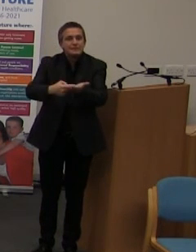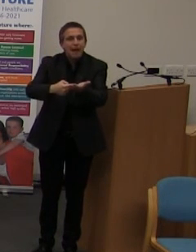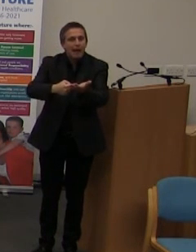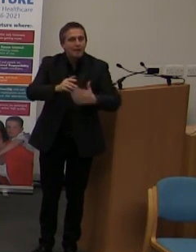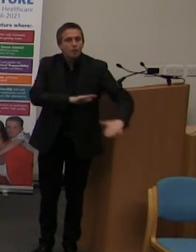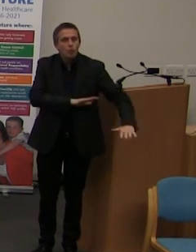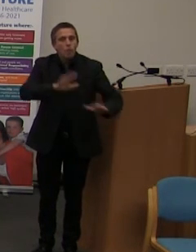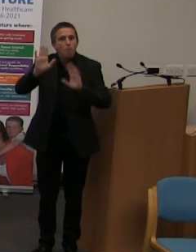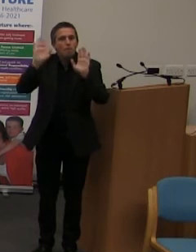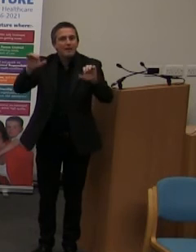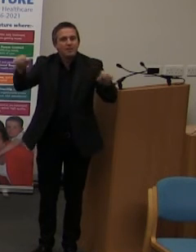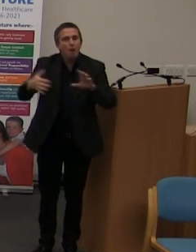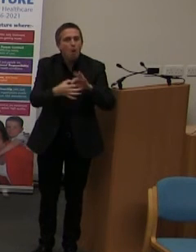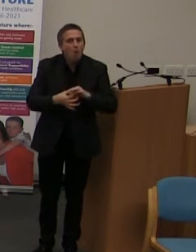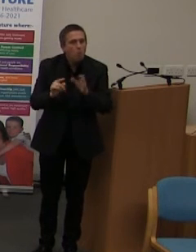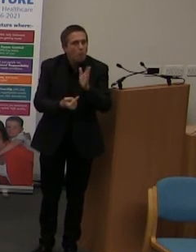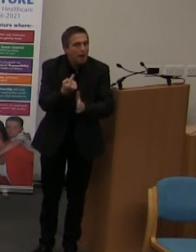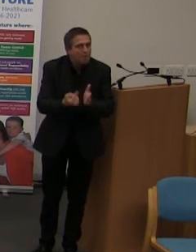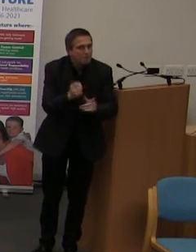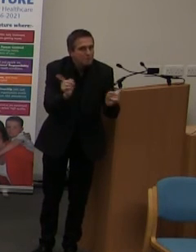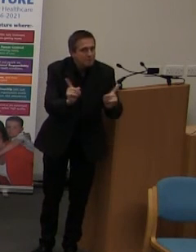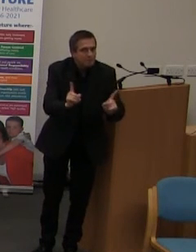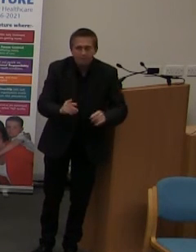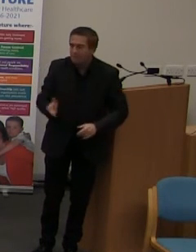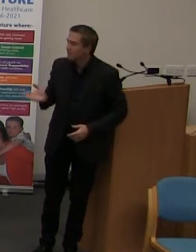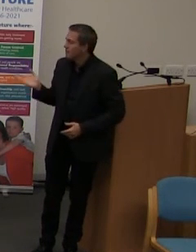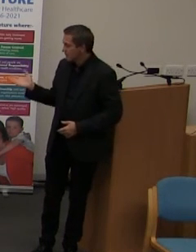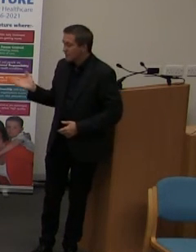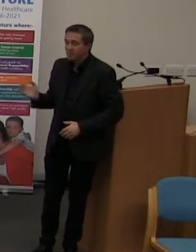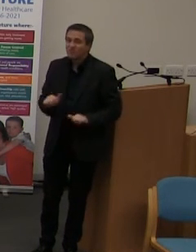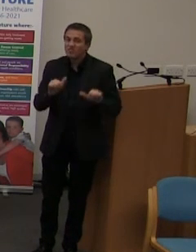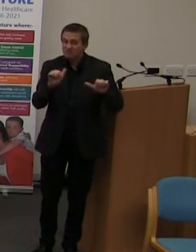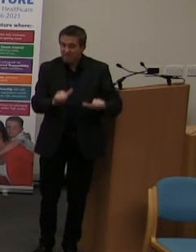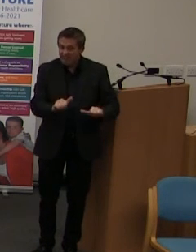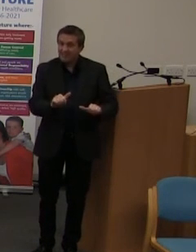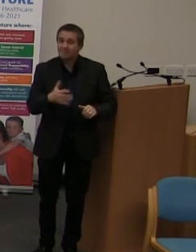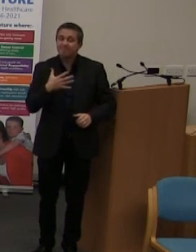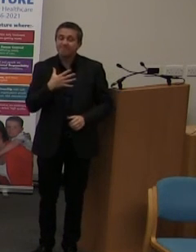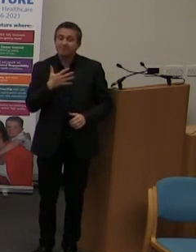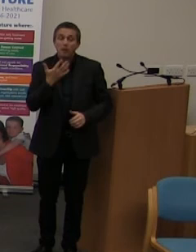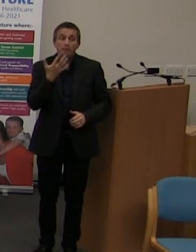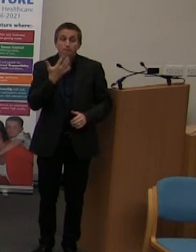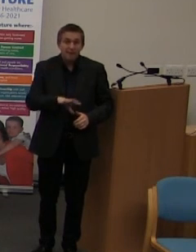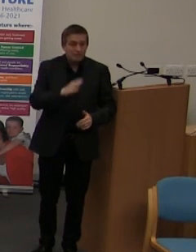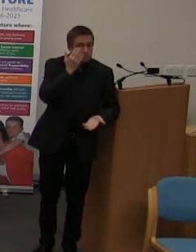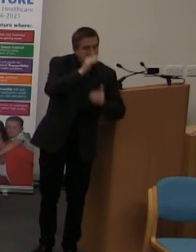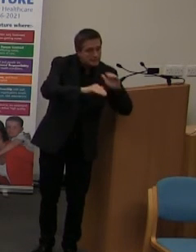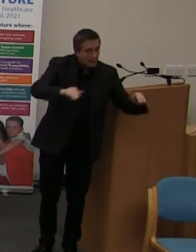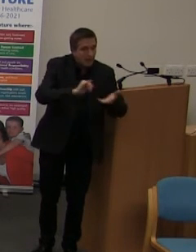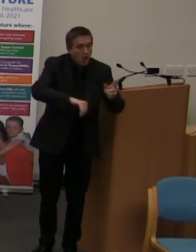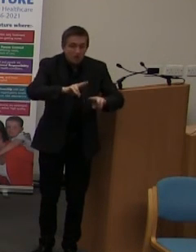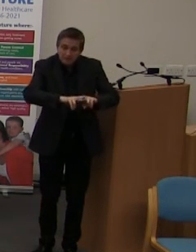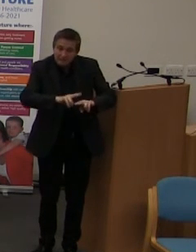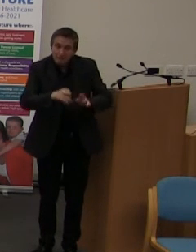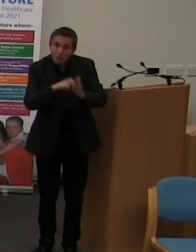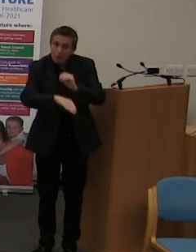Yes, so we have been looking at that, and we have been trying to make sure and reassure our staff,